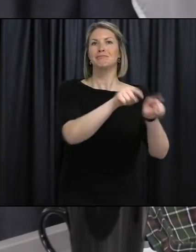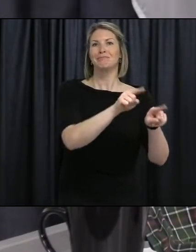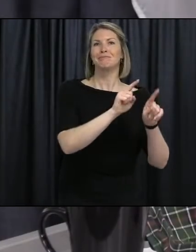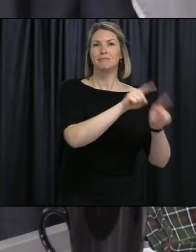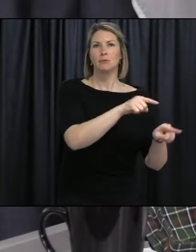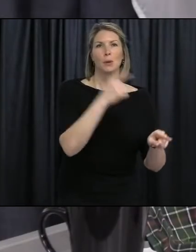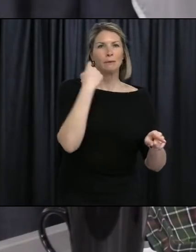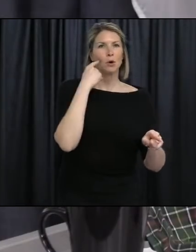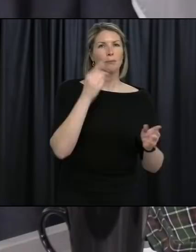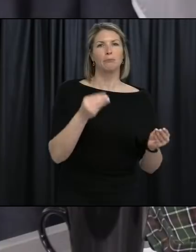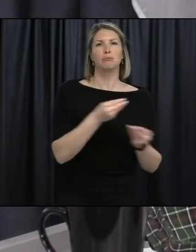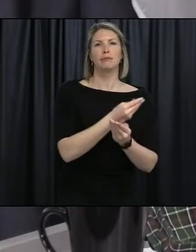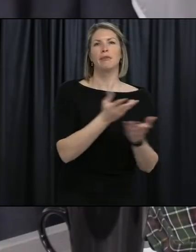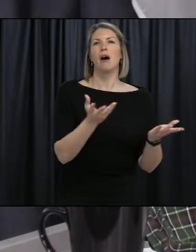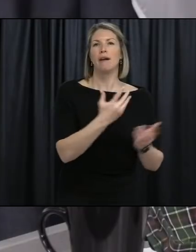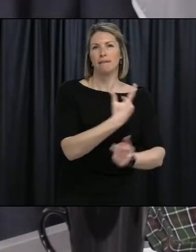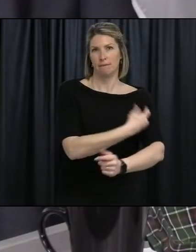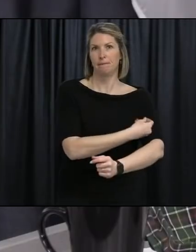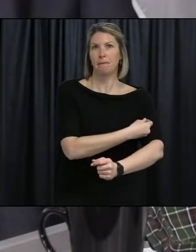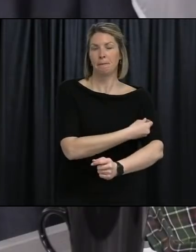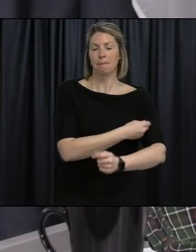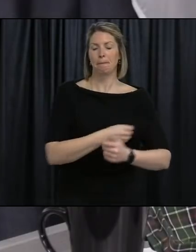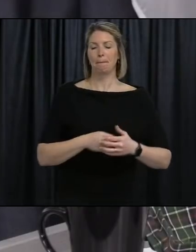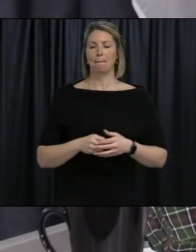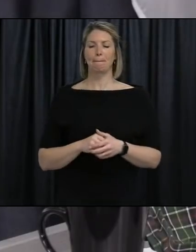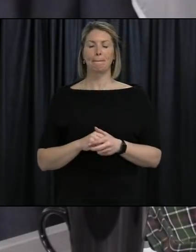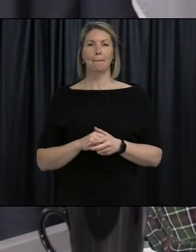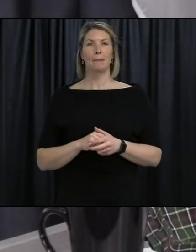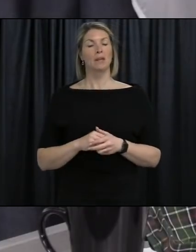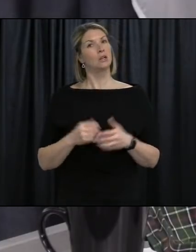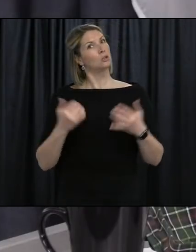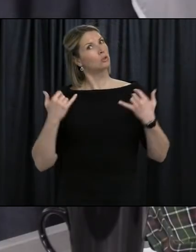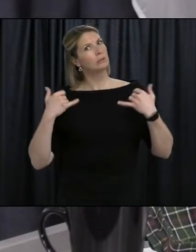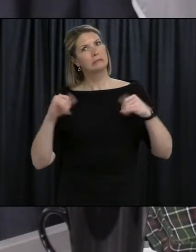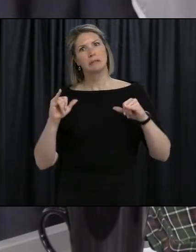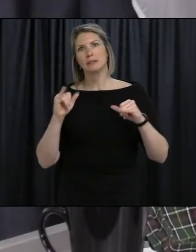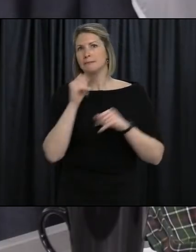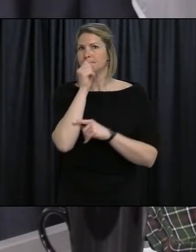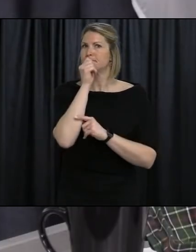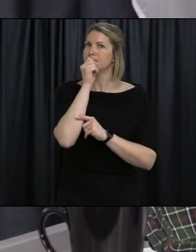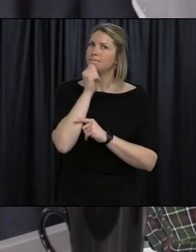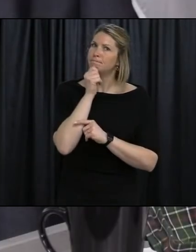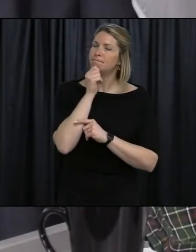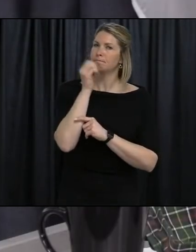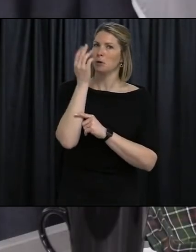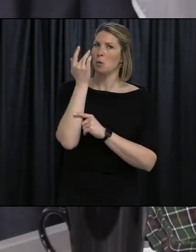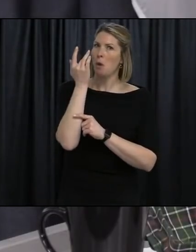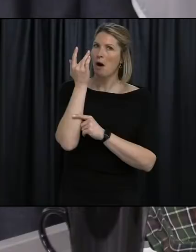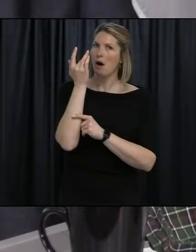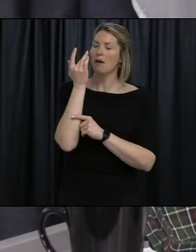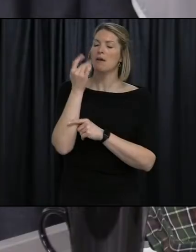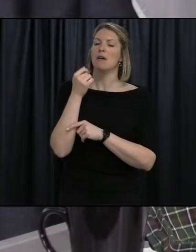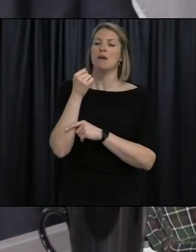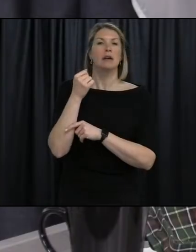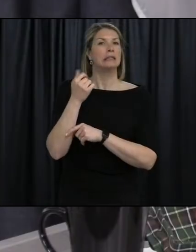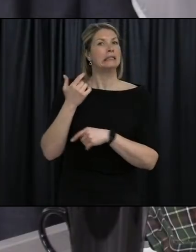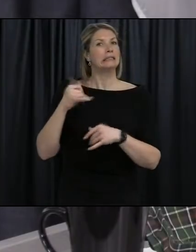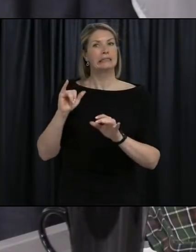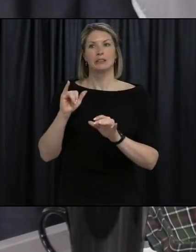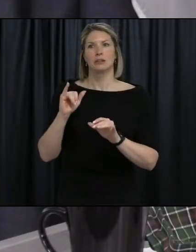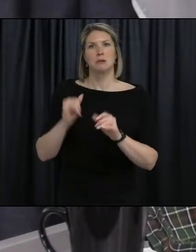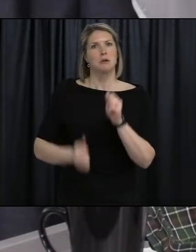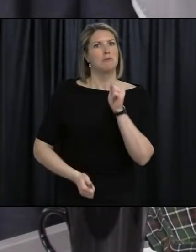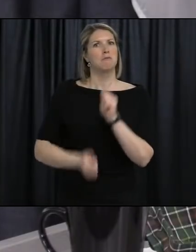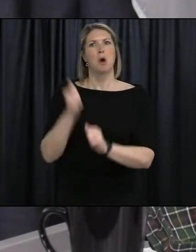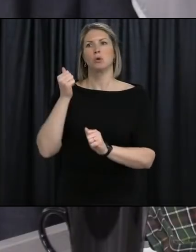again, until we reach a threshold of people vaccinated, a large proportion,